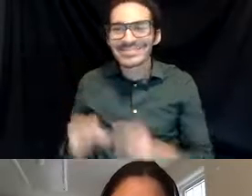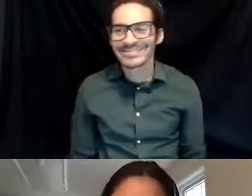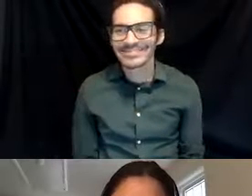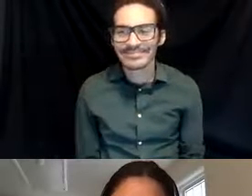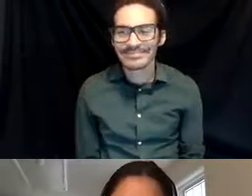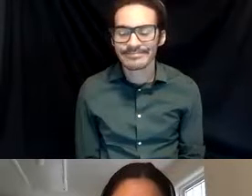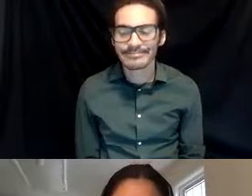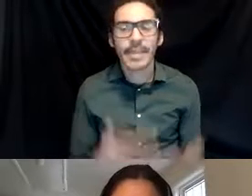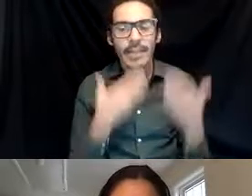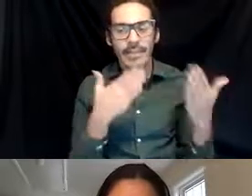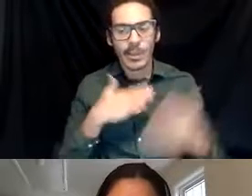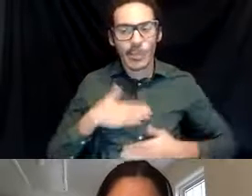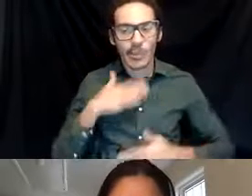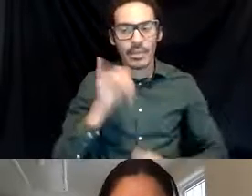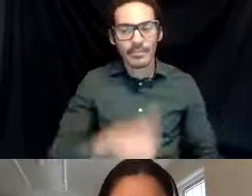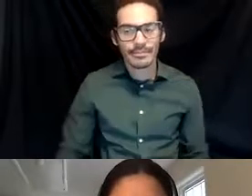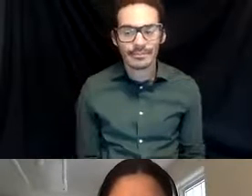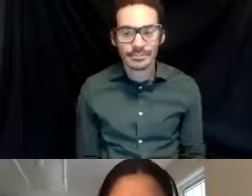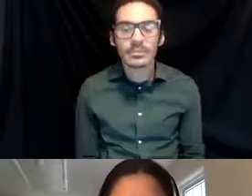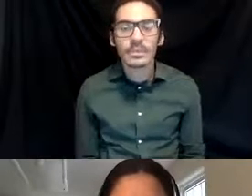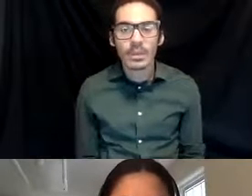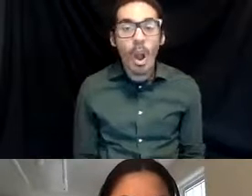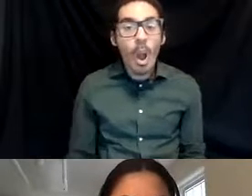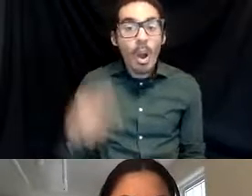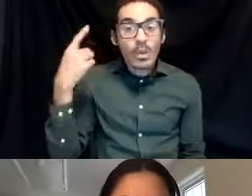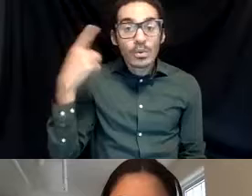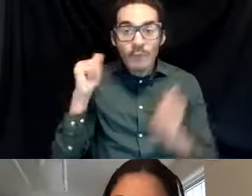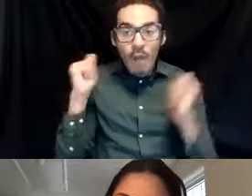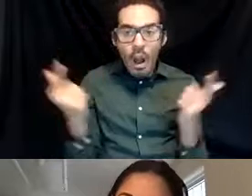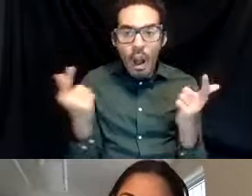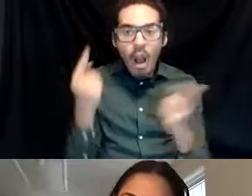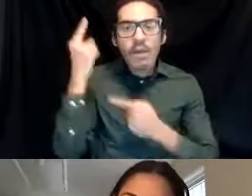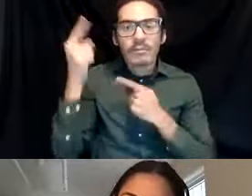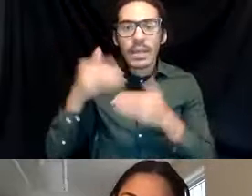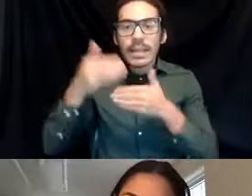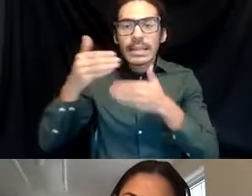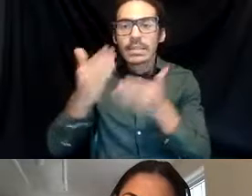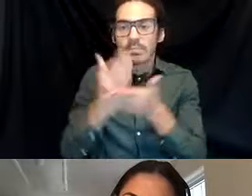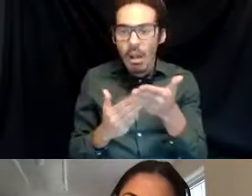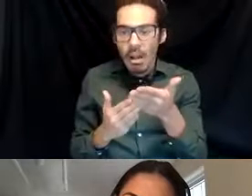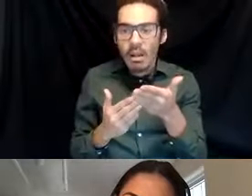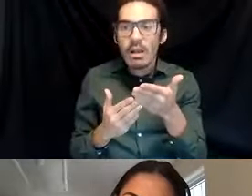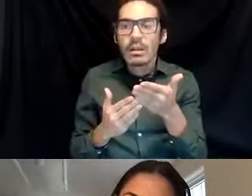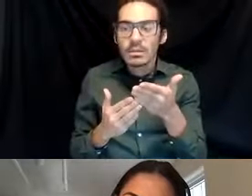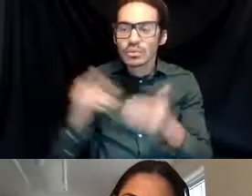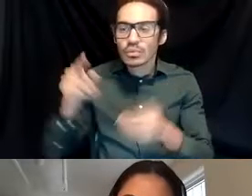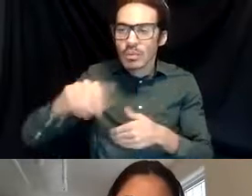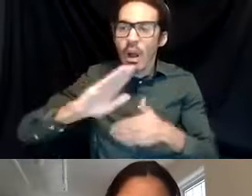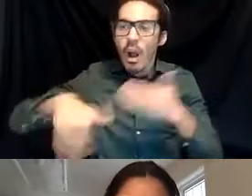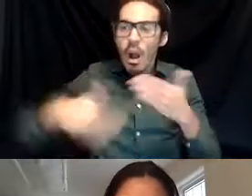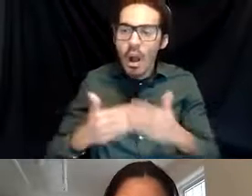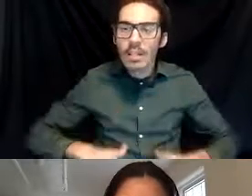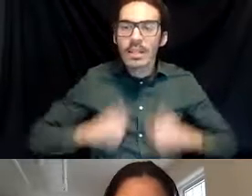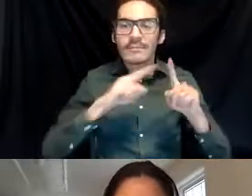Thank you. Appreciate that. Yeah. Yeah. So for all of you to consider, this next part is, you've all lived in different parts